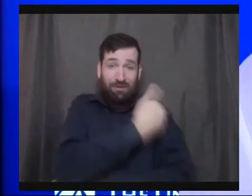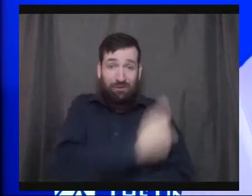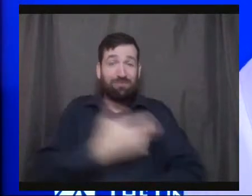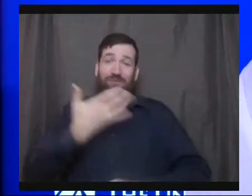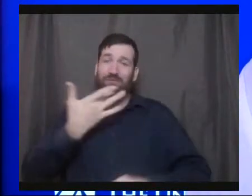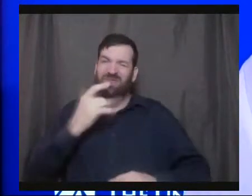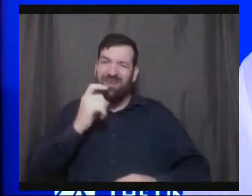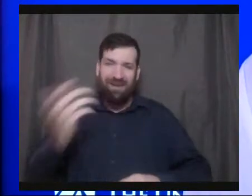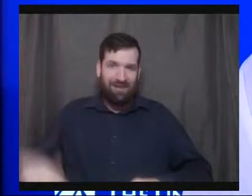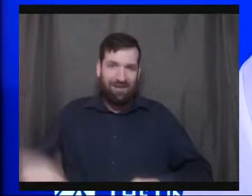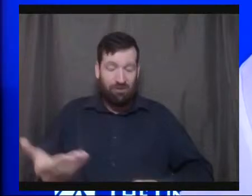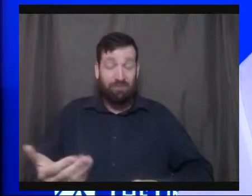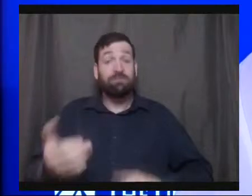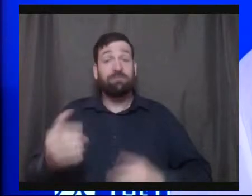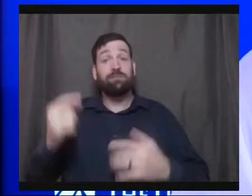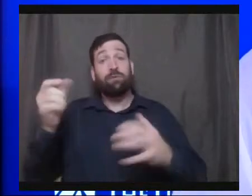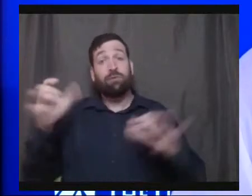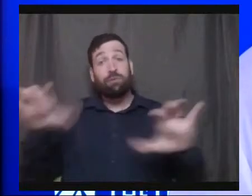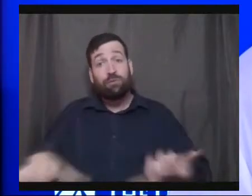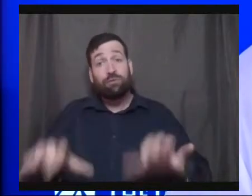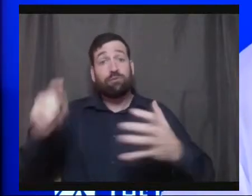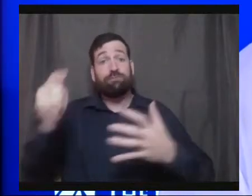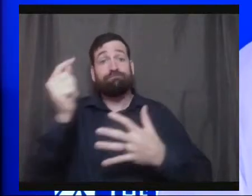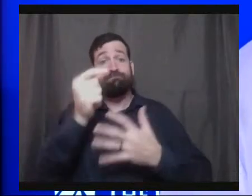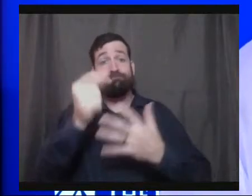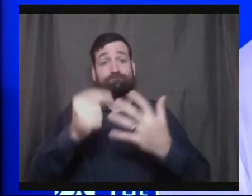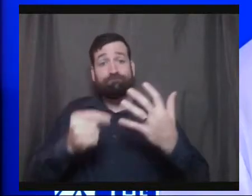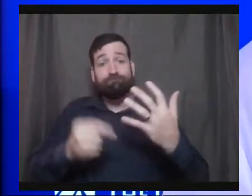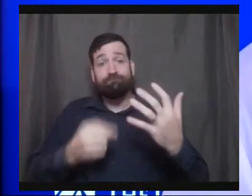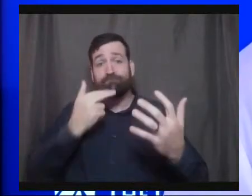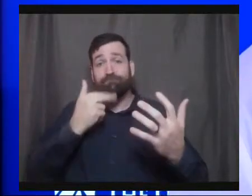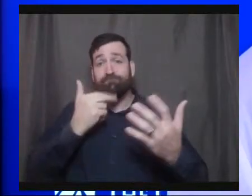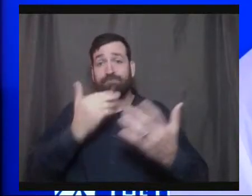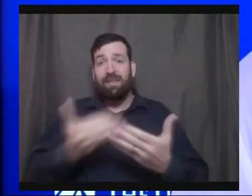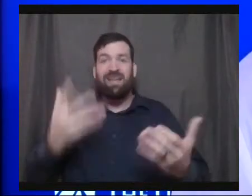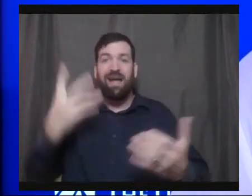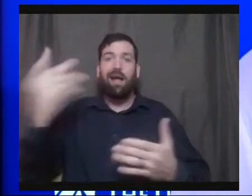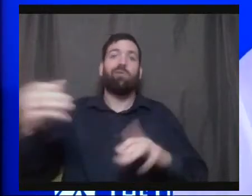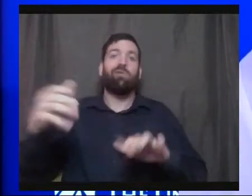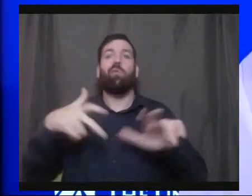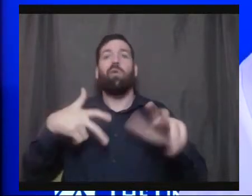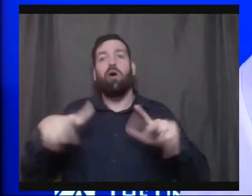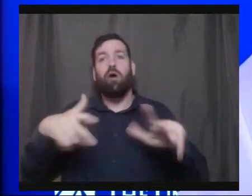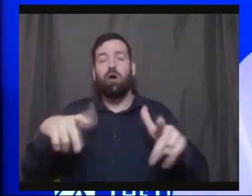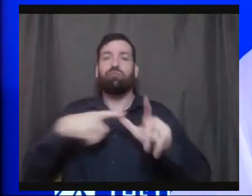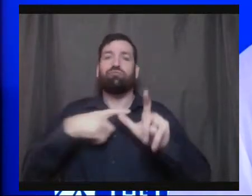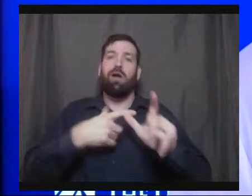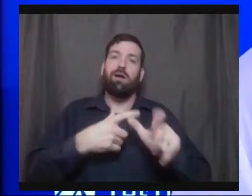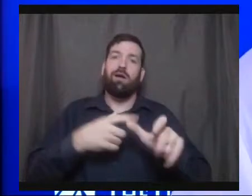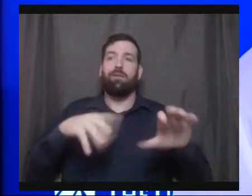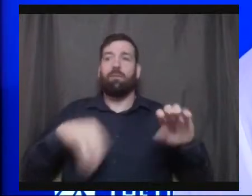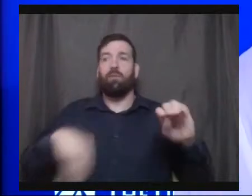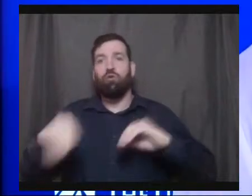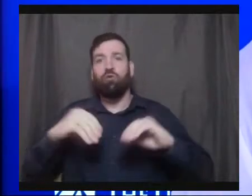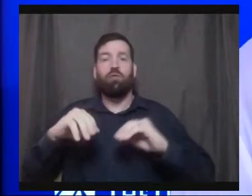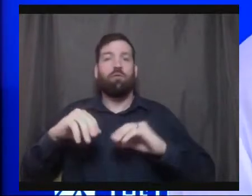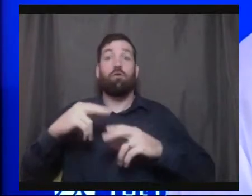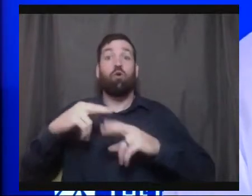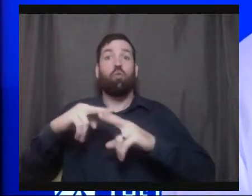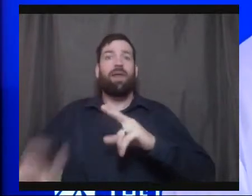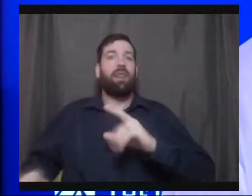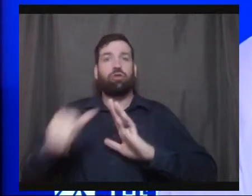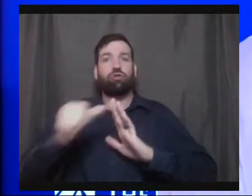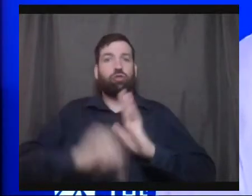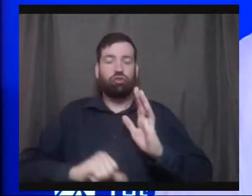these little things, whether it's just getting out to move and walk and then run, or it's weight loss surgery, and just adding to that quality of life